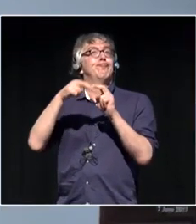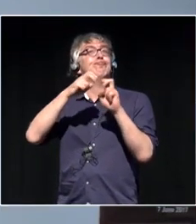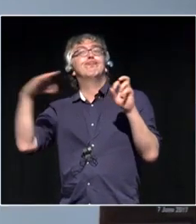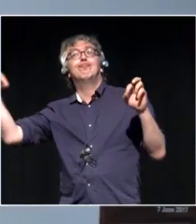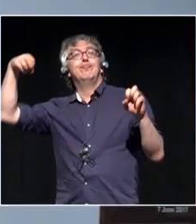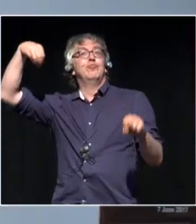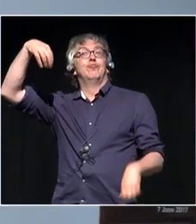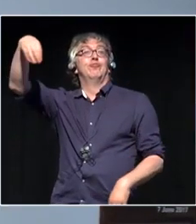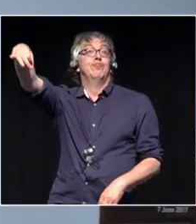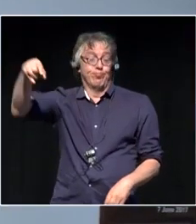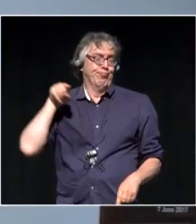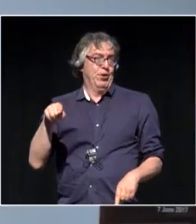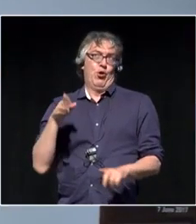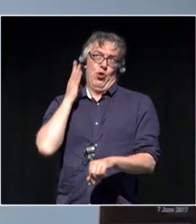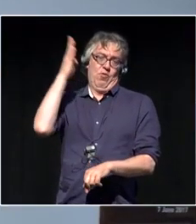energy is the future. Thank you.